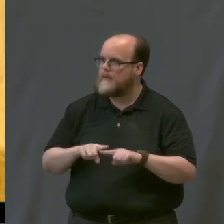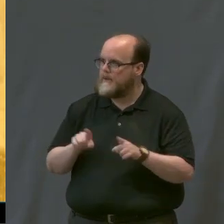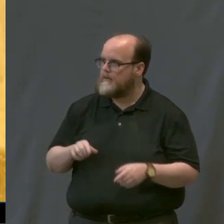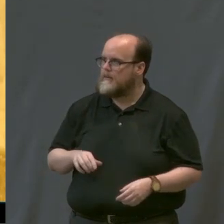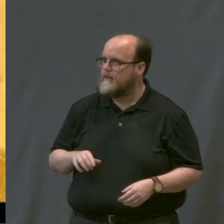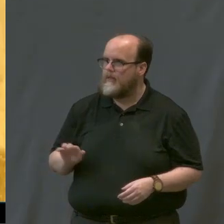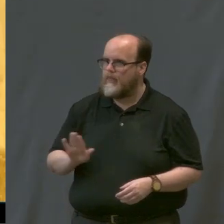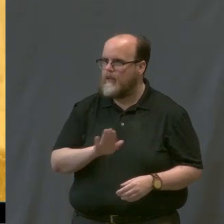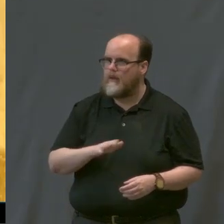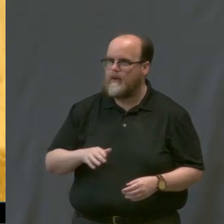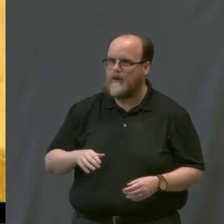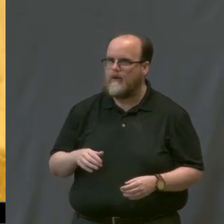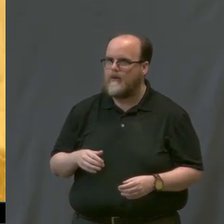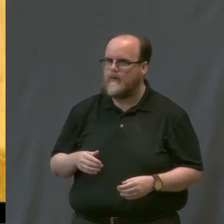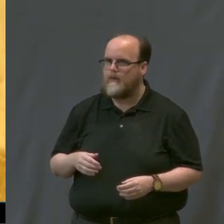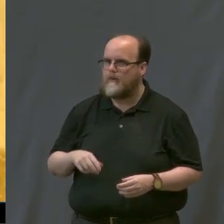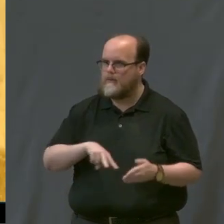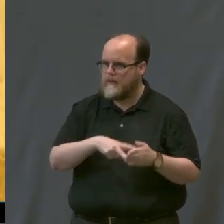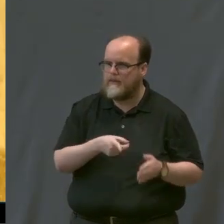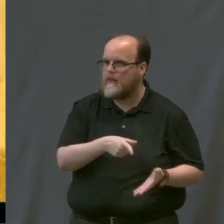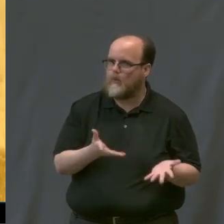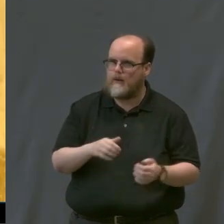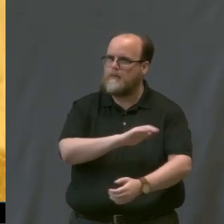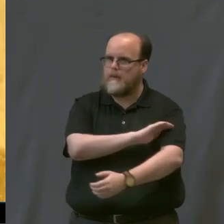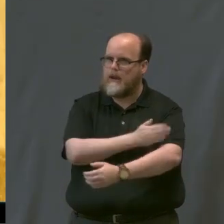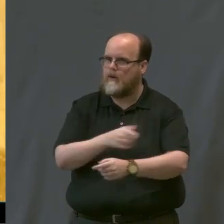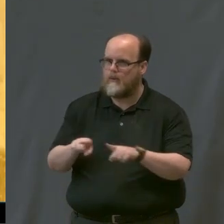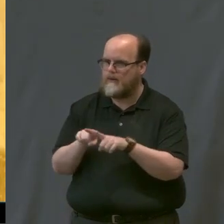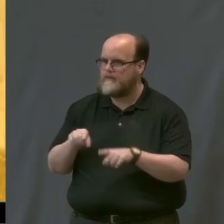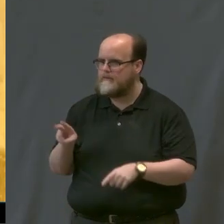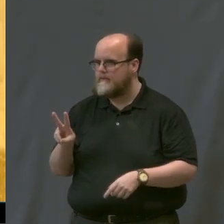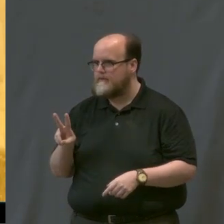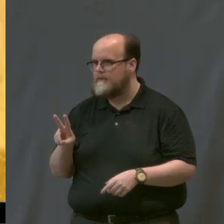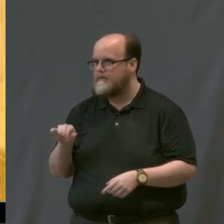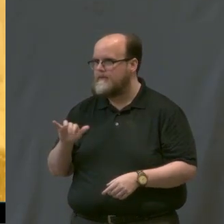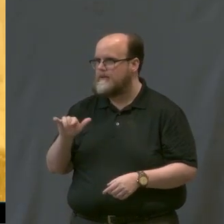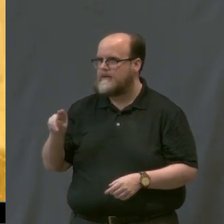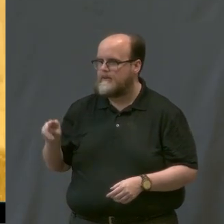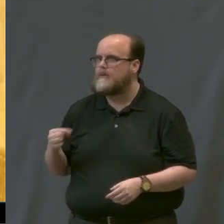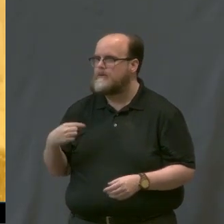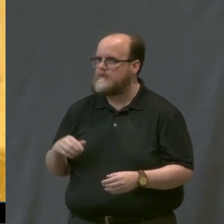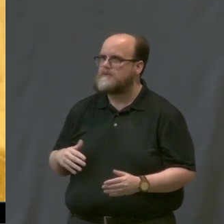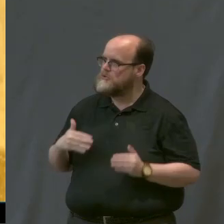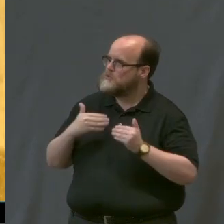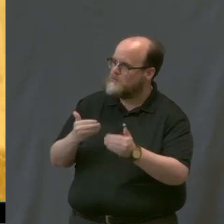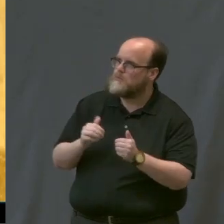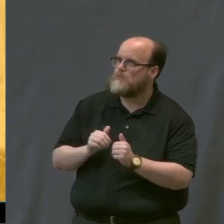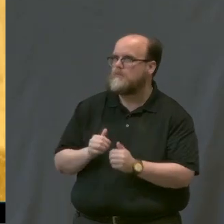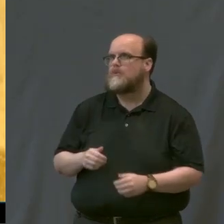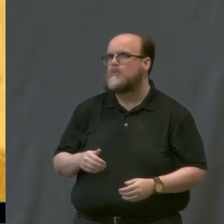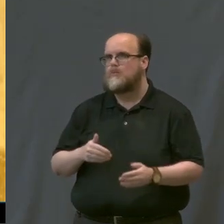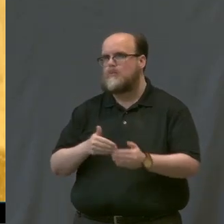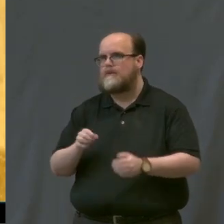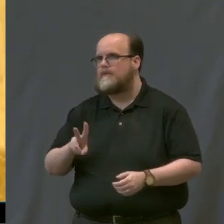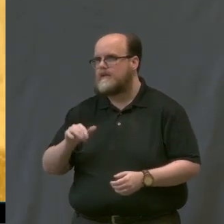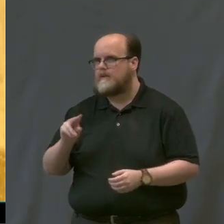their motivation was they wanted power just like the villain. We will go along with whatever the villain is doing. That's fine